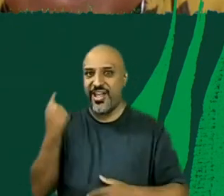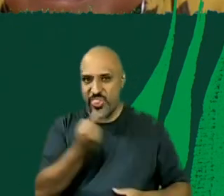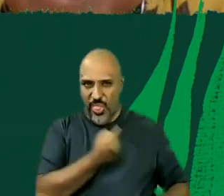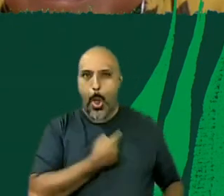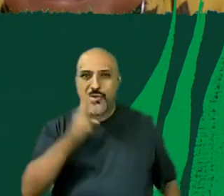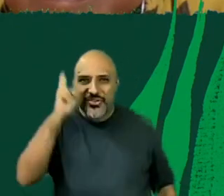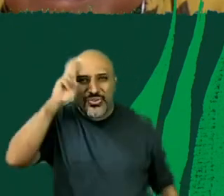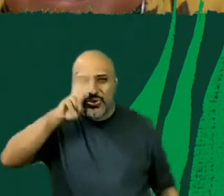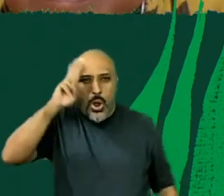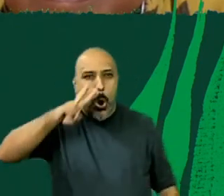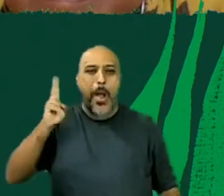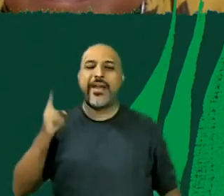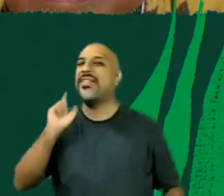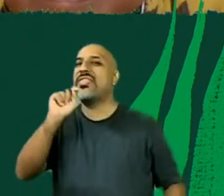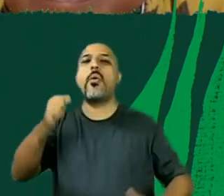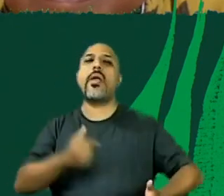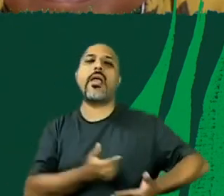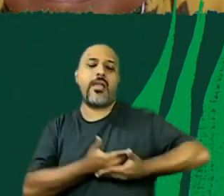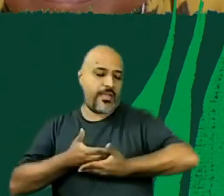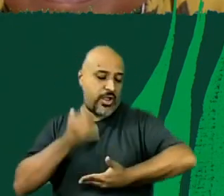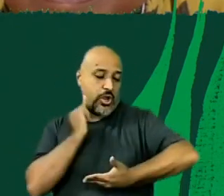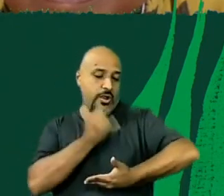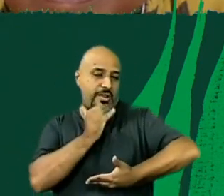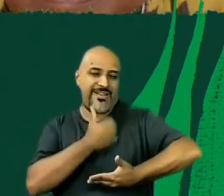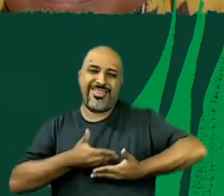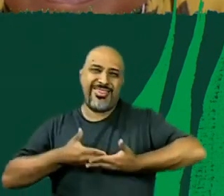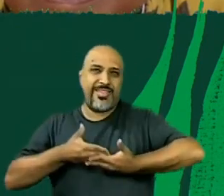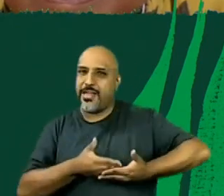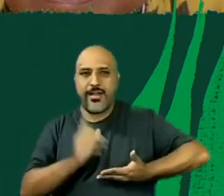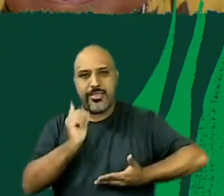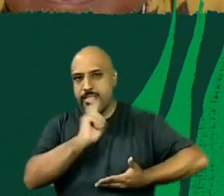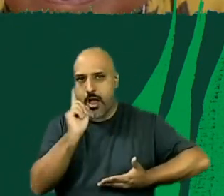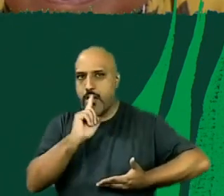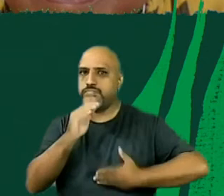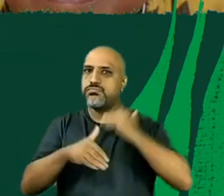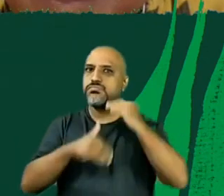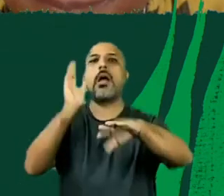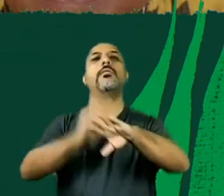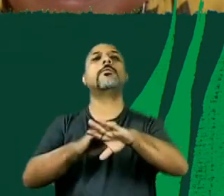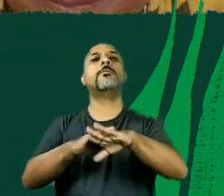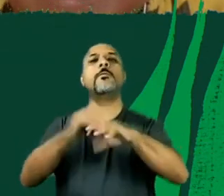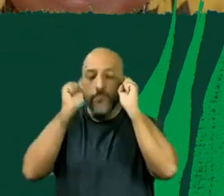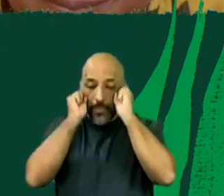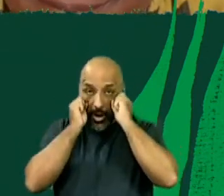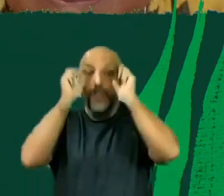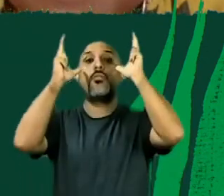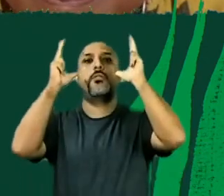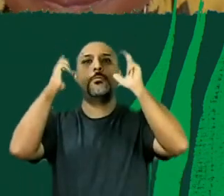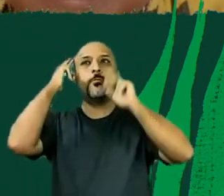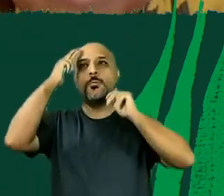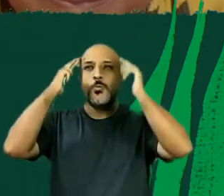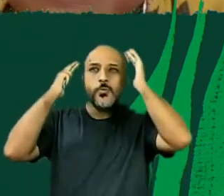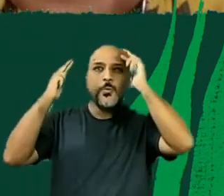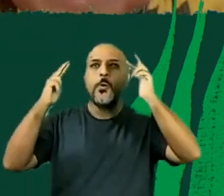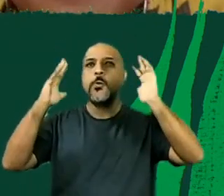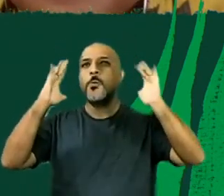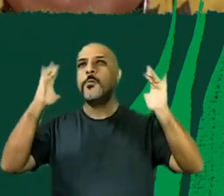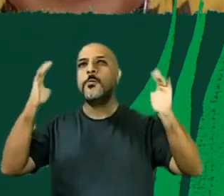I say our store is not a lullaby for the big house, but to wake up from